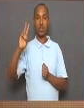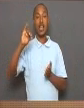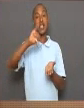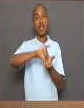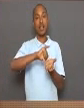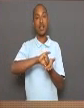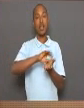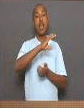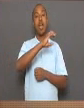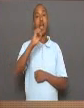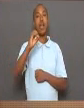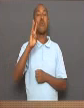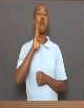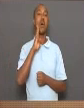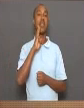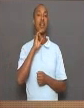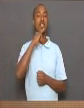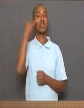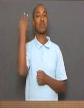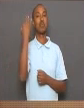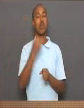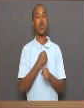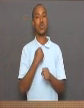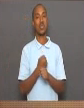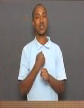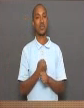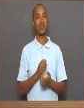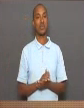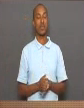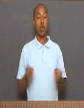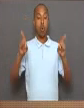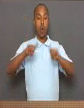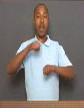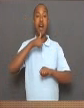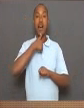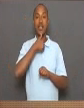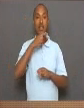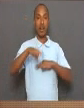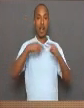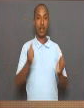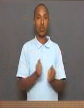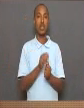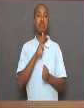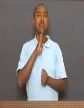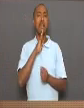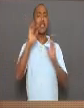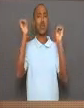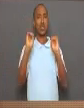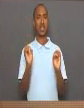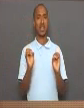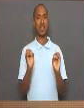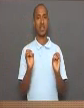salt, and water are produced. When acids react with basic